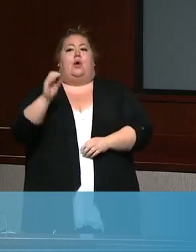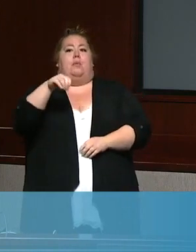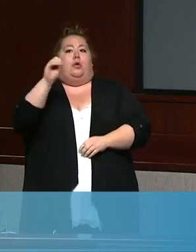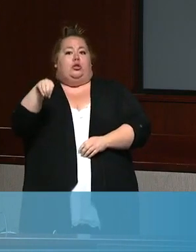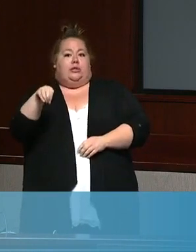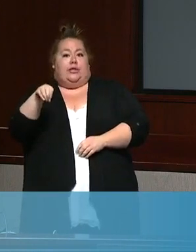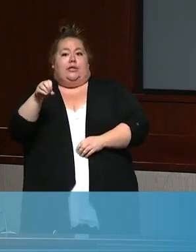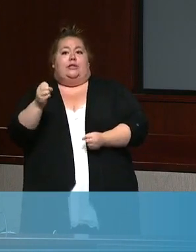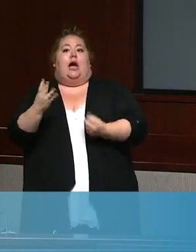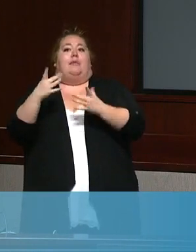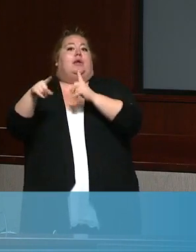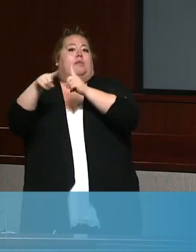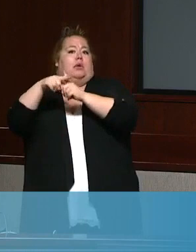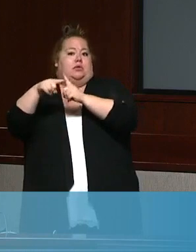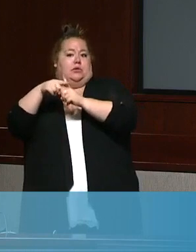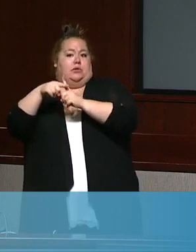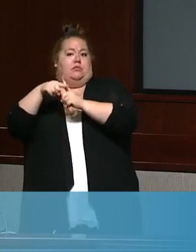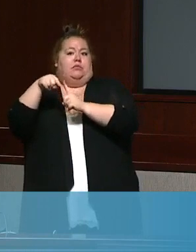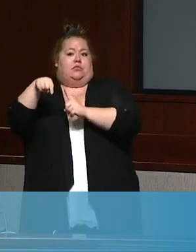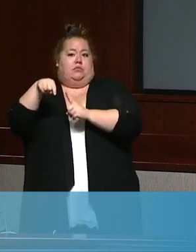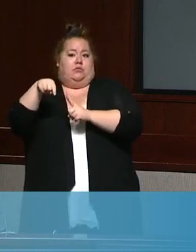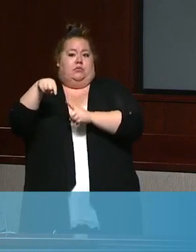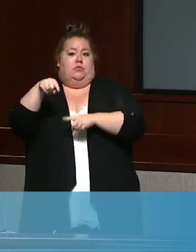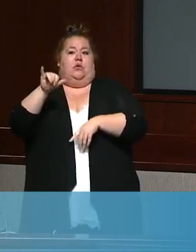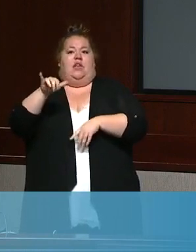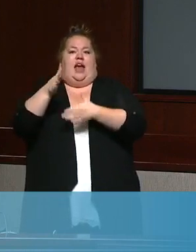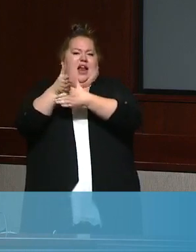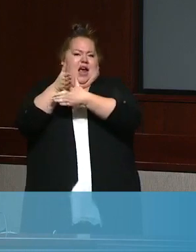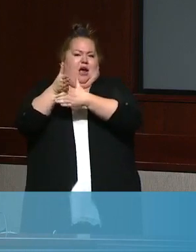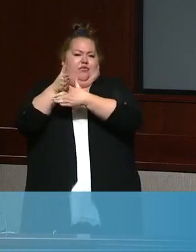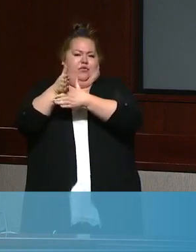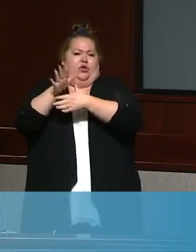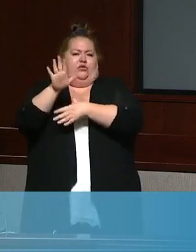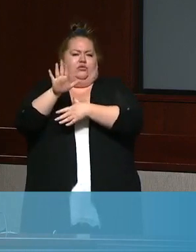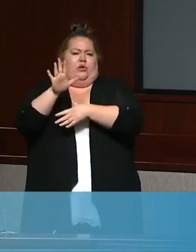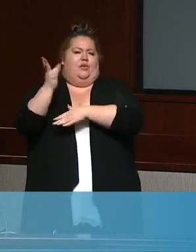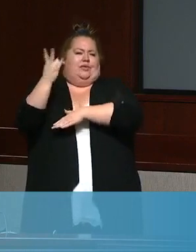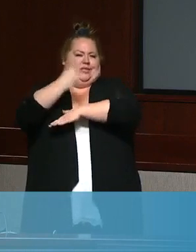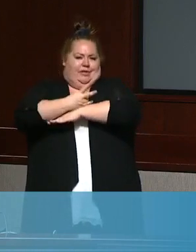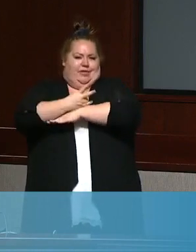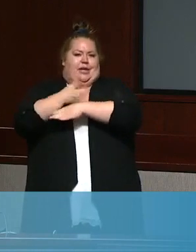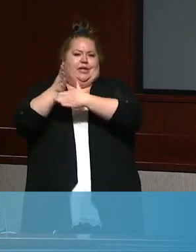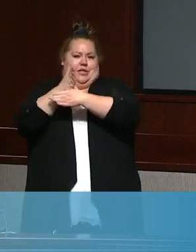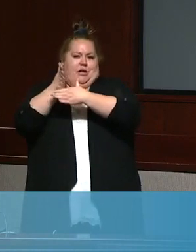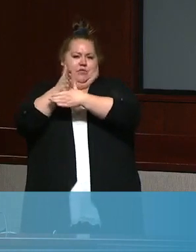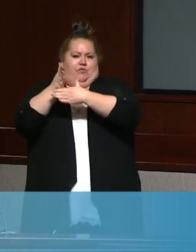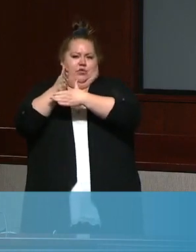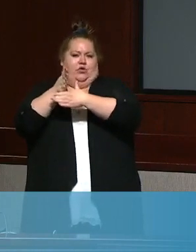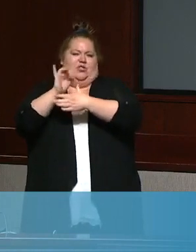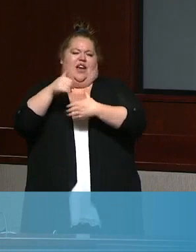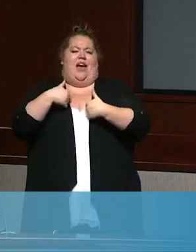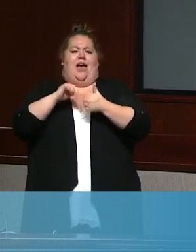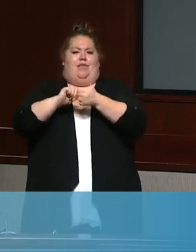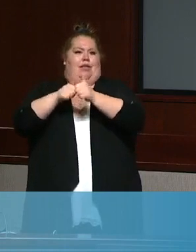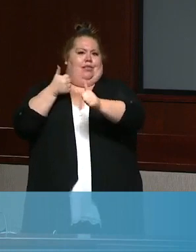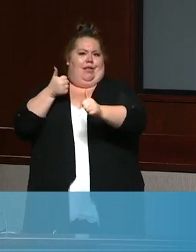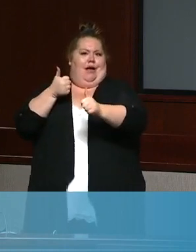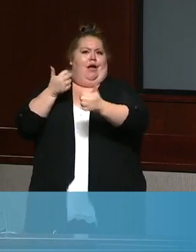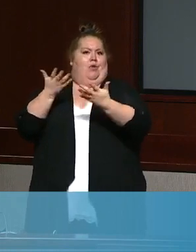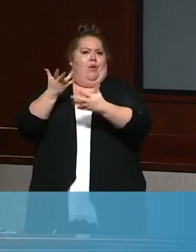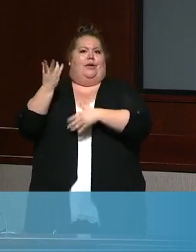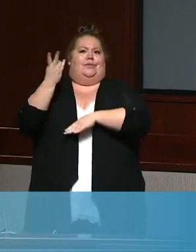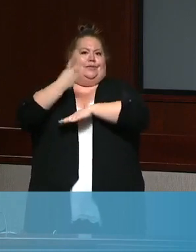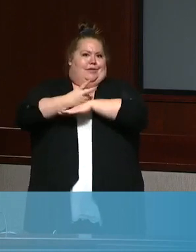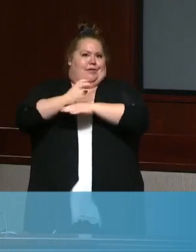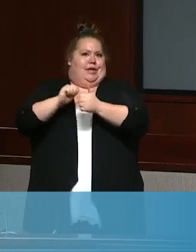of individuals that are testing positive. That's averaged also over 7 days with a 7-day lag. And the state